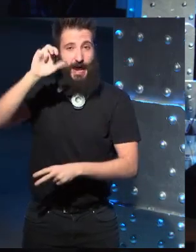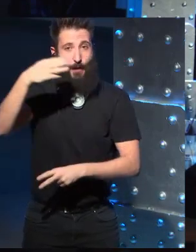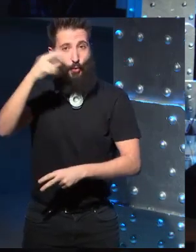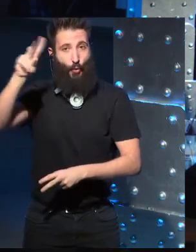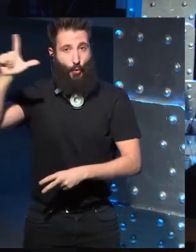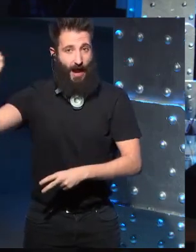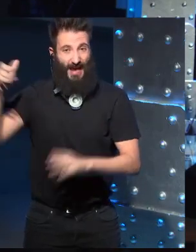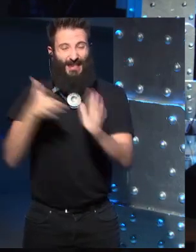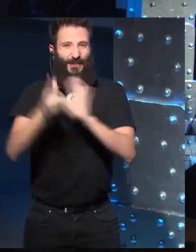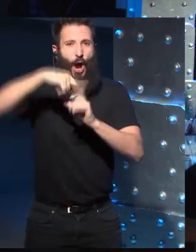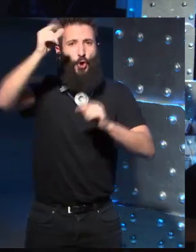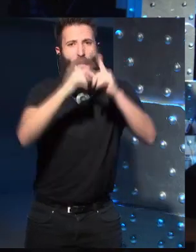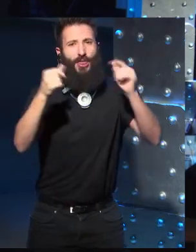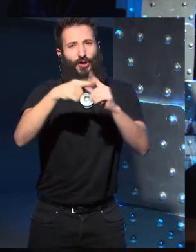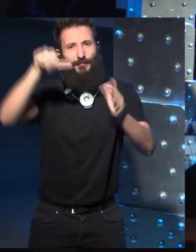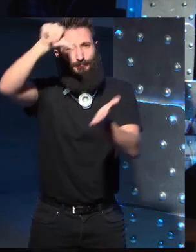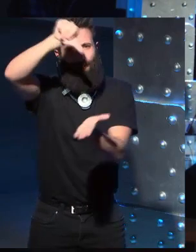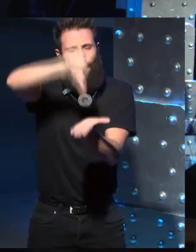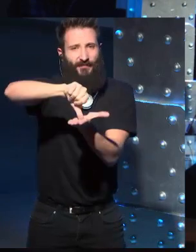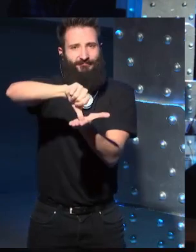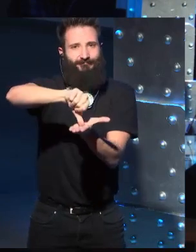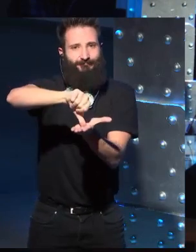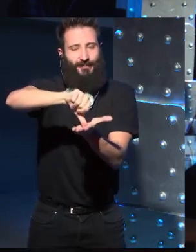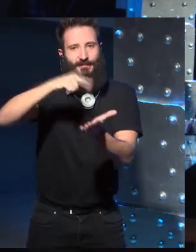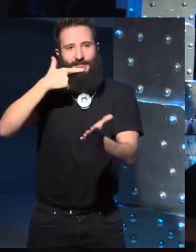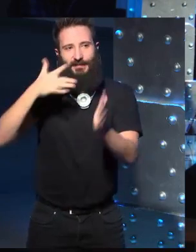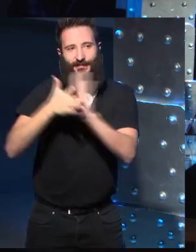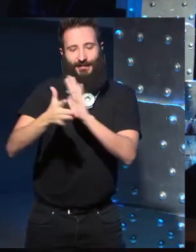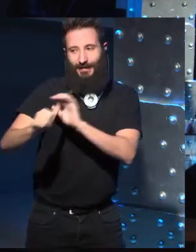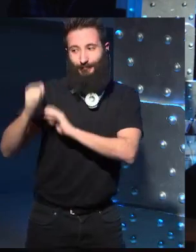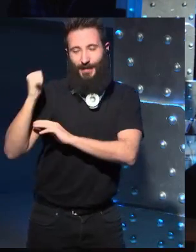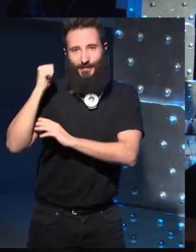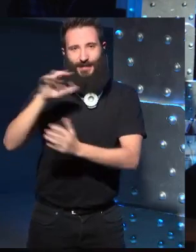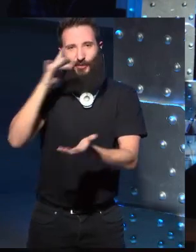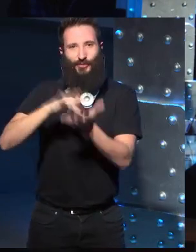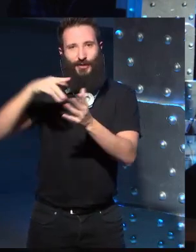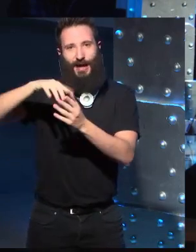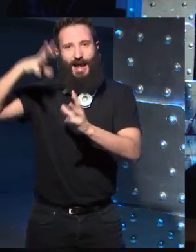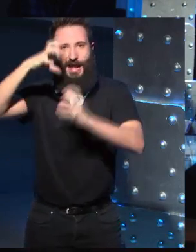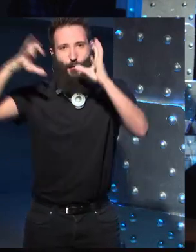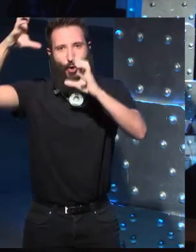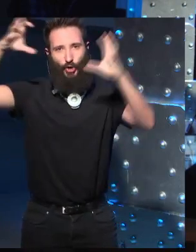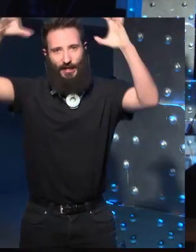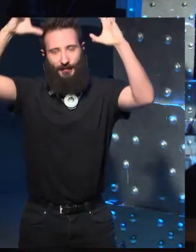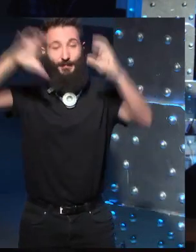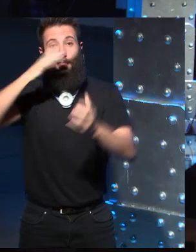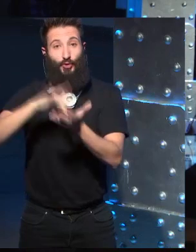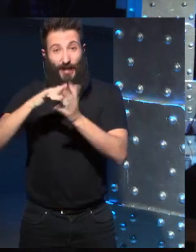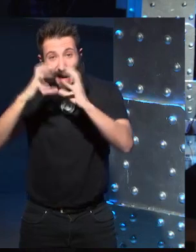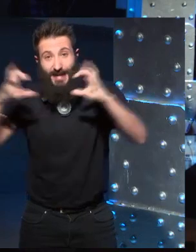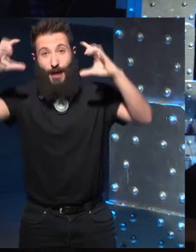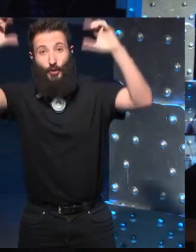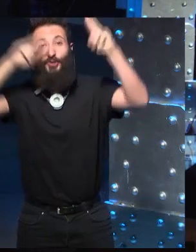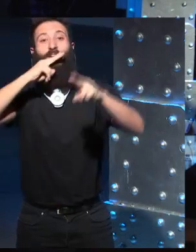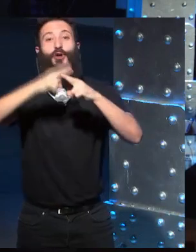star that is still left behind. And the rest is the nebula. This one is the cat's eye nebula. Nebulae,